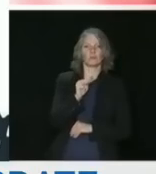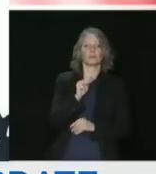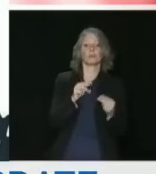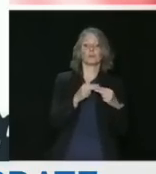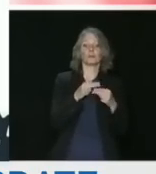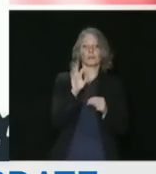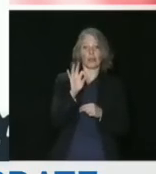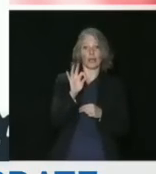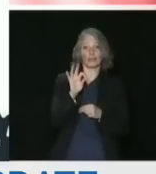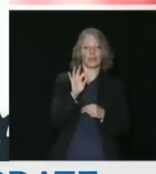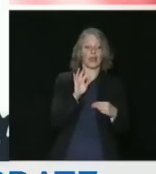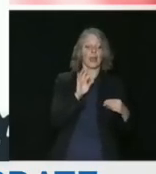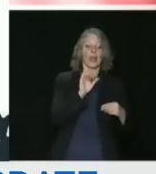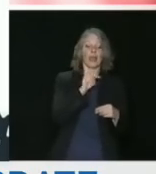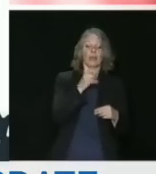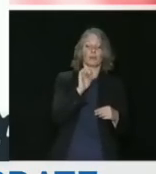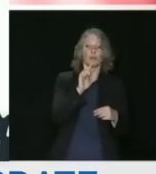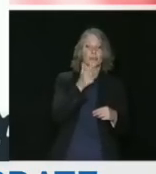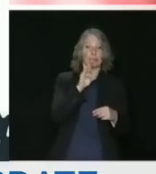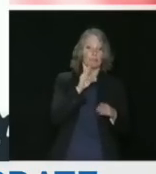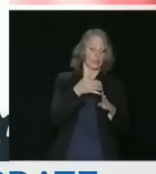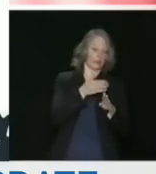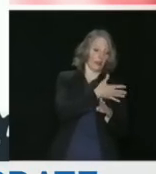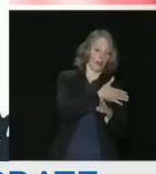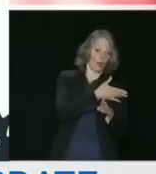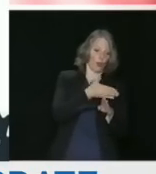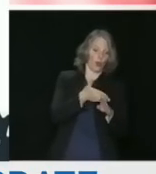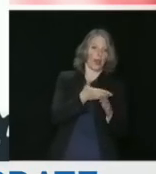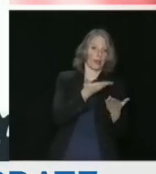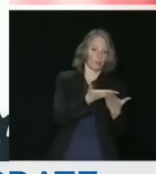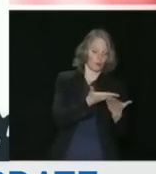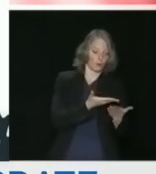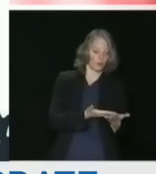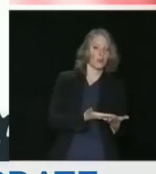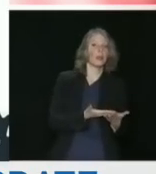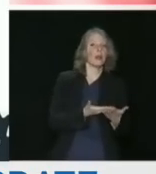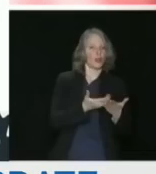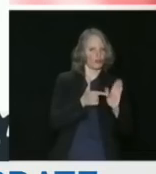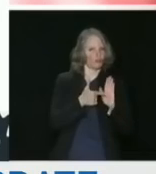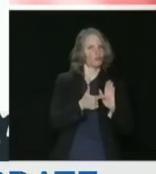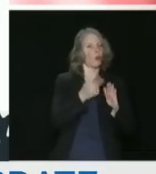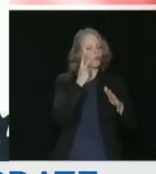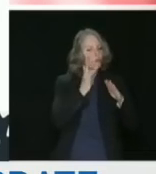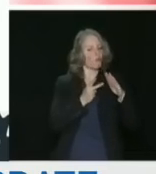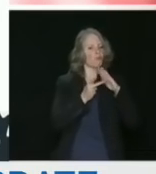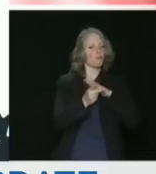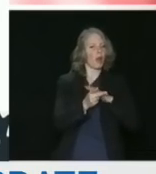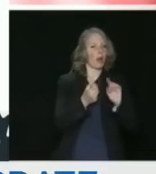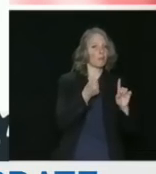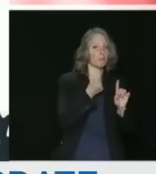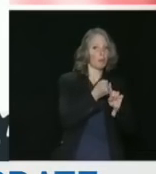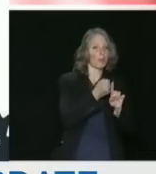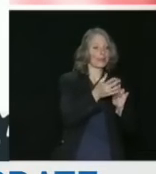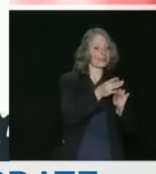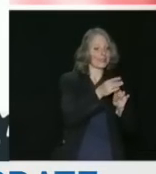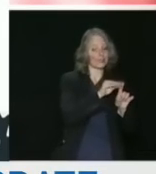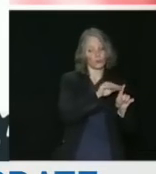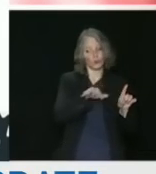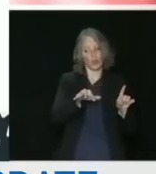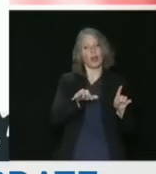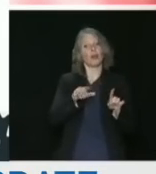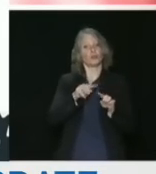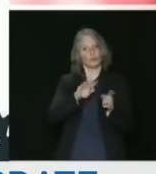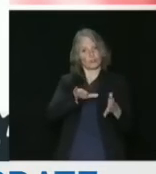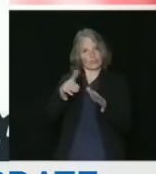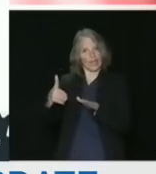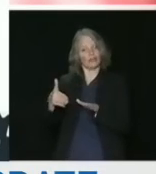April 17th, short-term forecasting shows the predicted cases and deaths due to COVID-19 out to May 2nd. The graph on